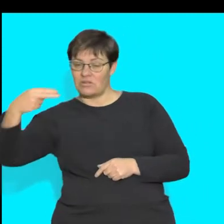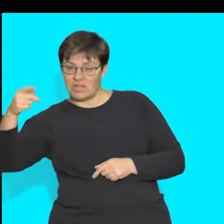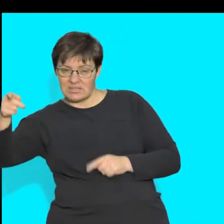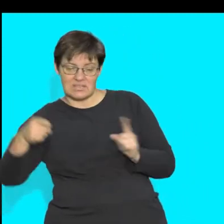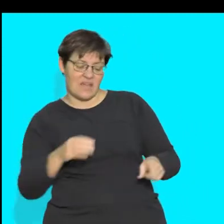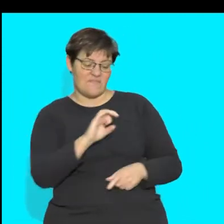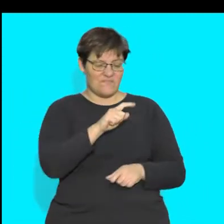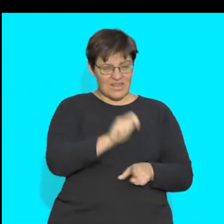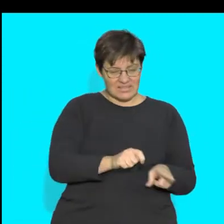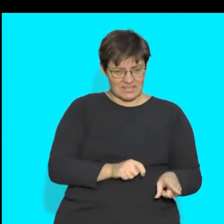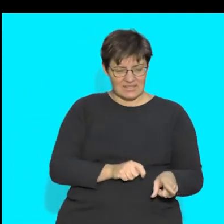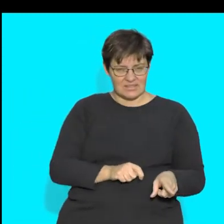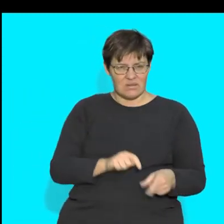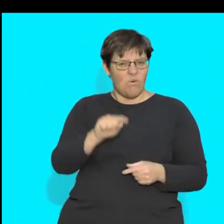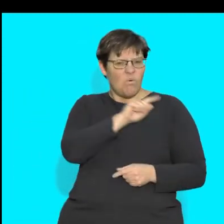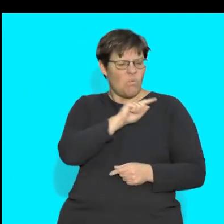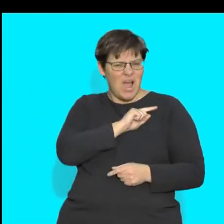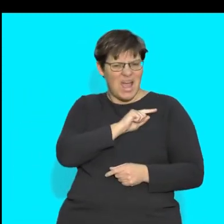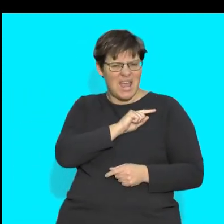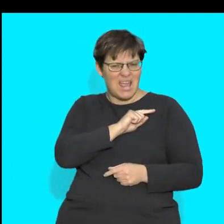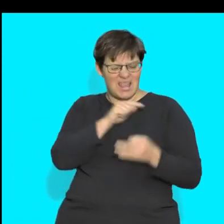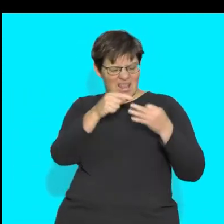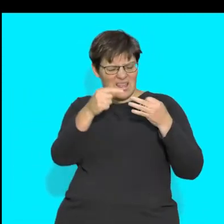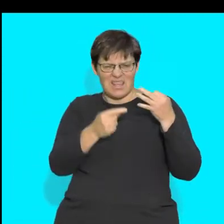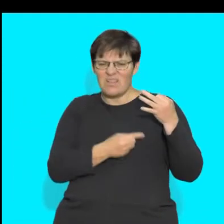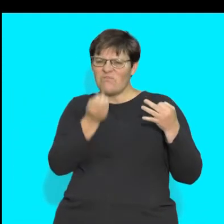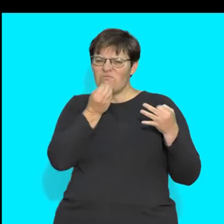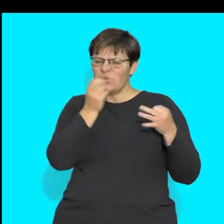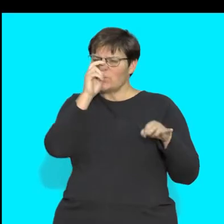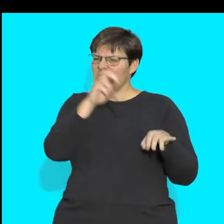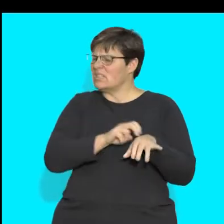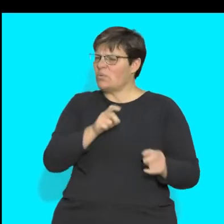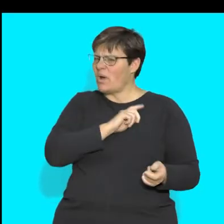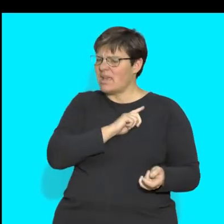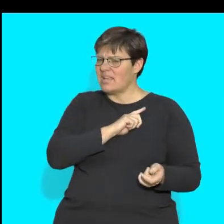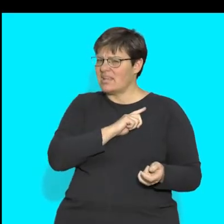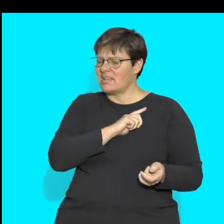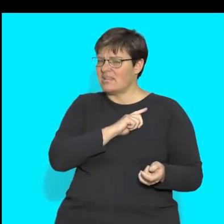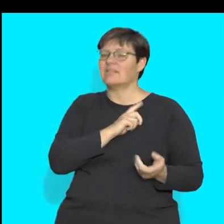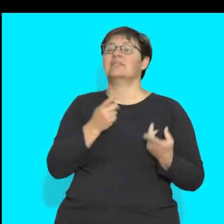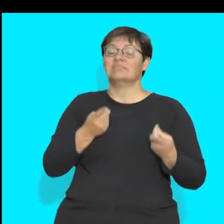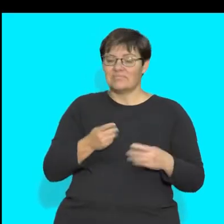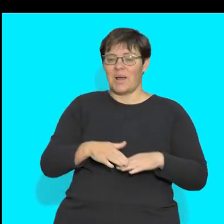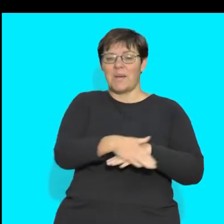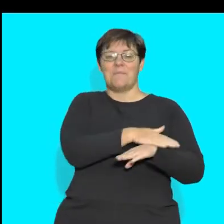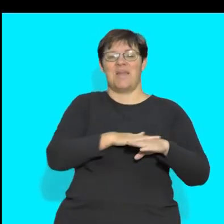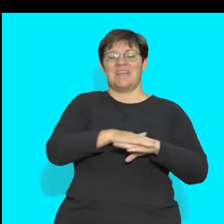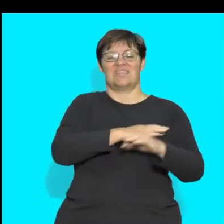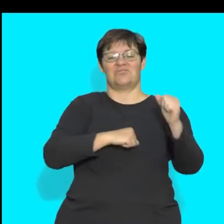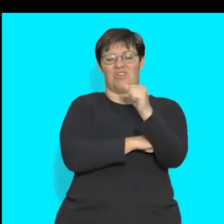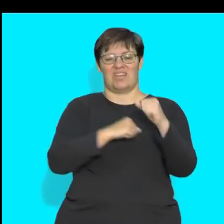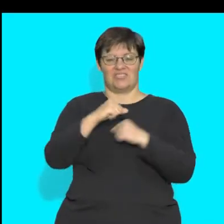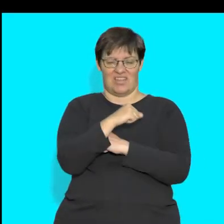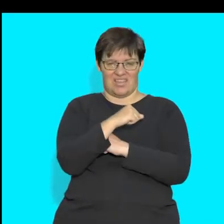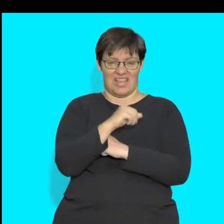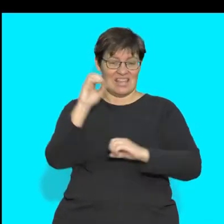fat, why is it necessary to have these in my diet? Because they make up the basic structure of